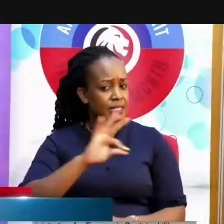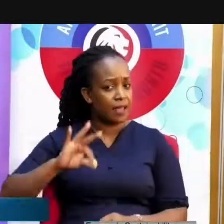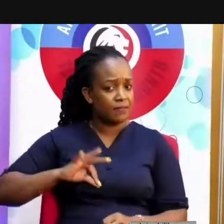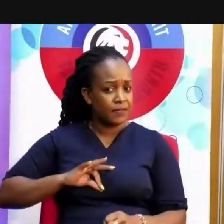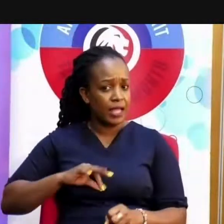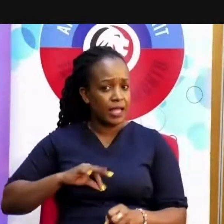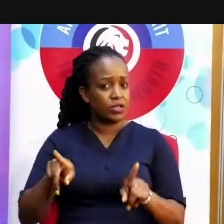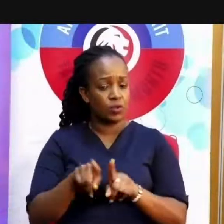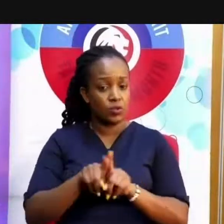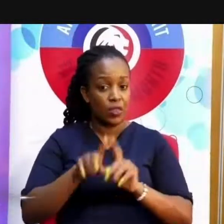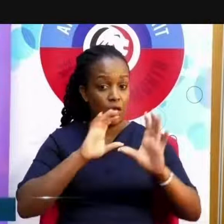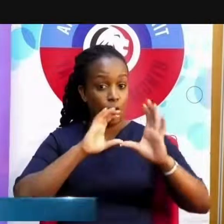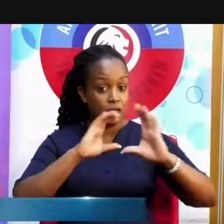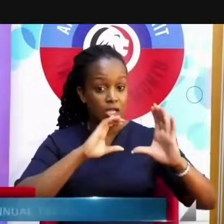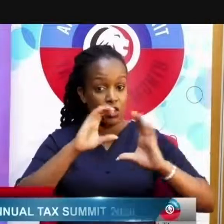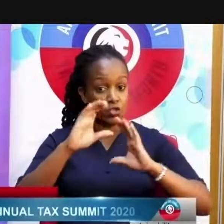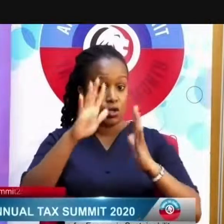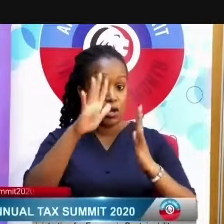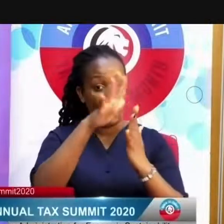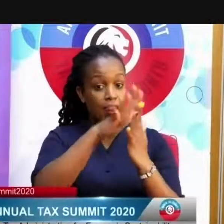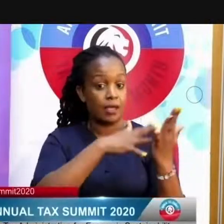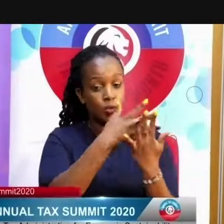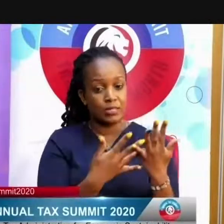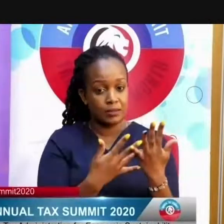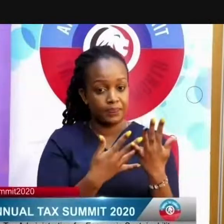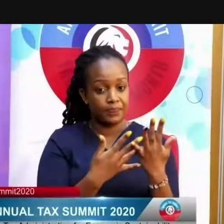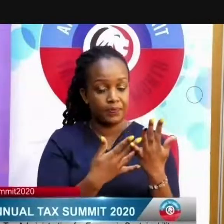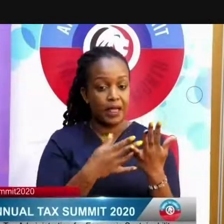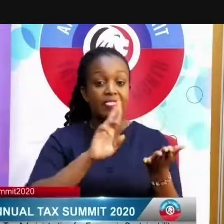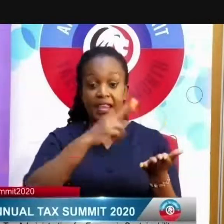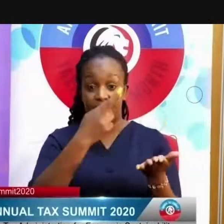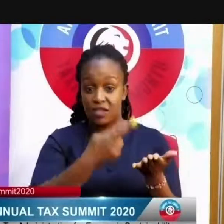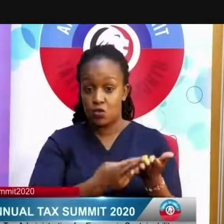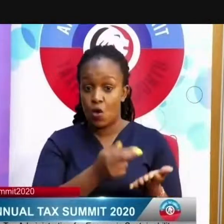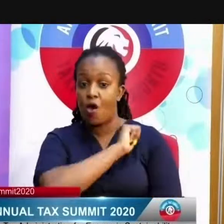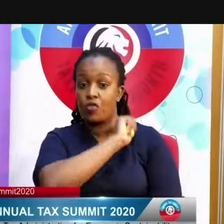communication networks. Revenue authorities were involved in